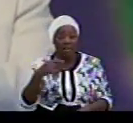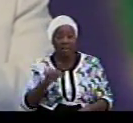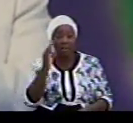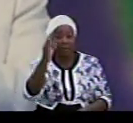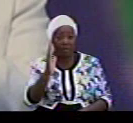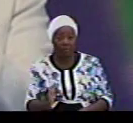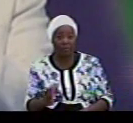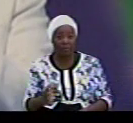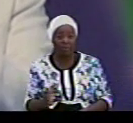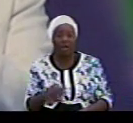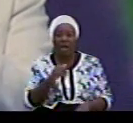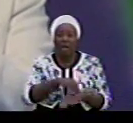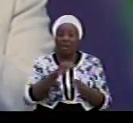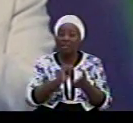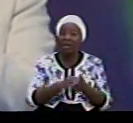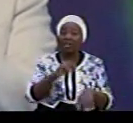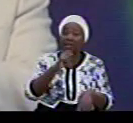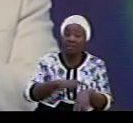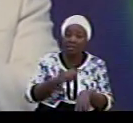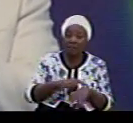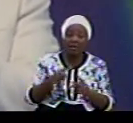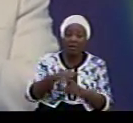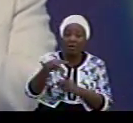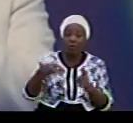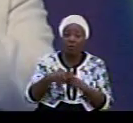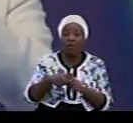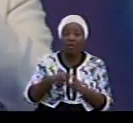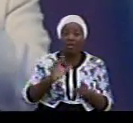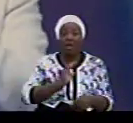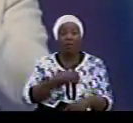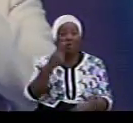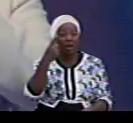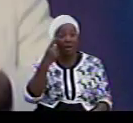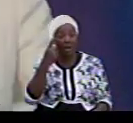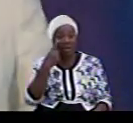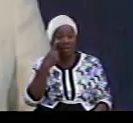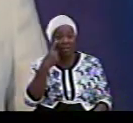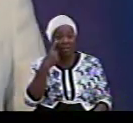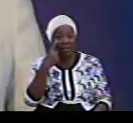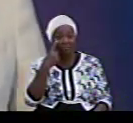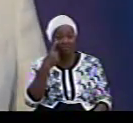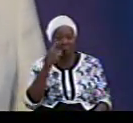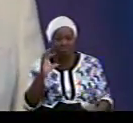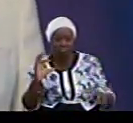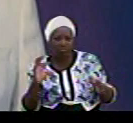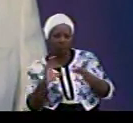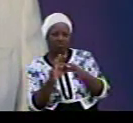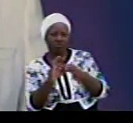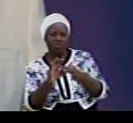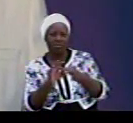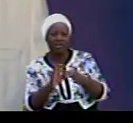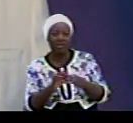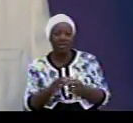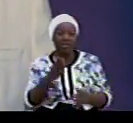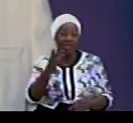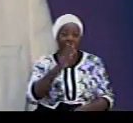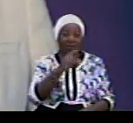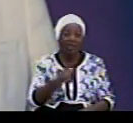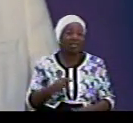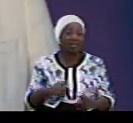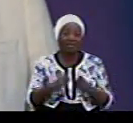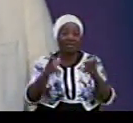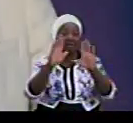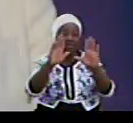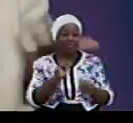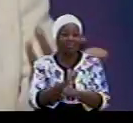moment, when our eyes clash, there will be an explosion of miracle in the